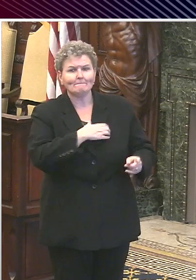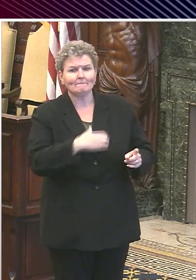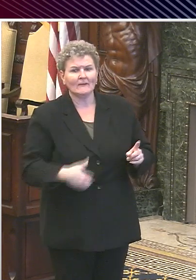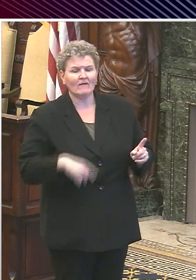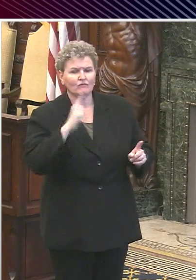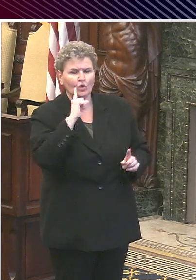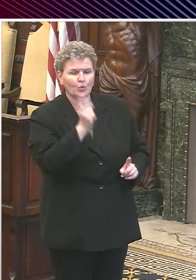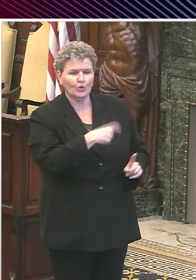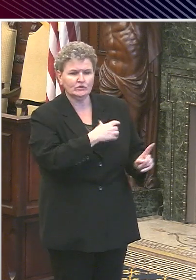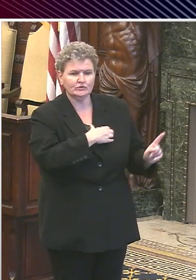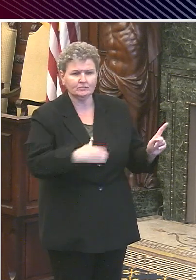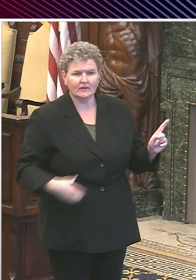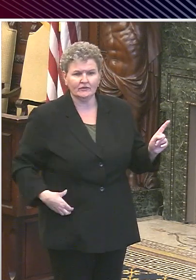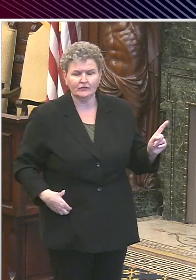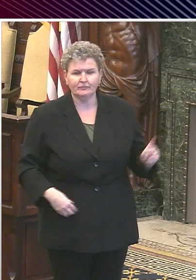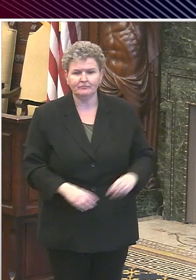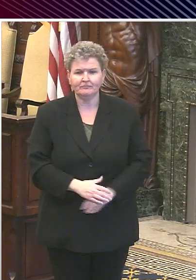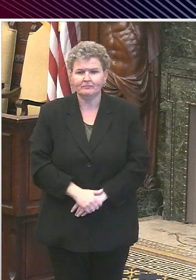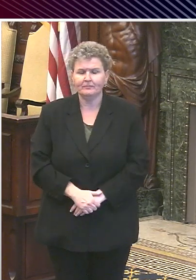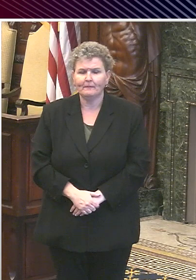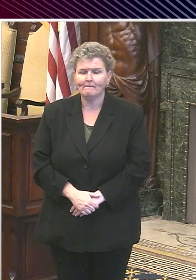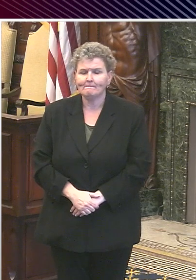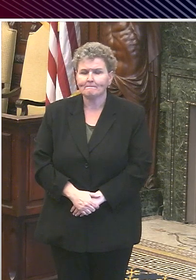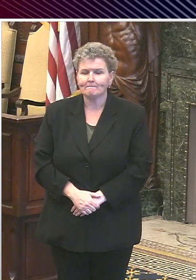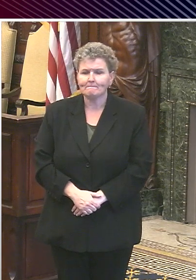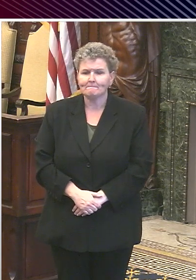from SEPTA here. One